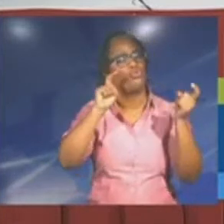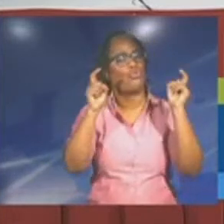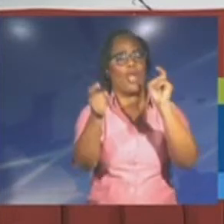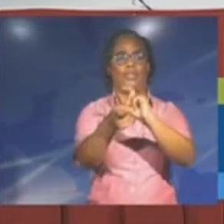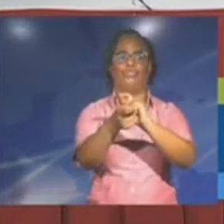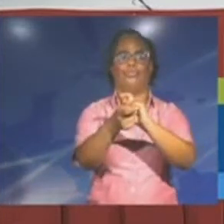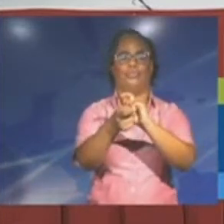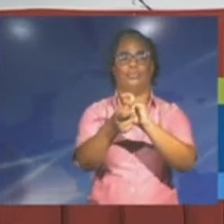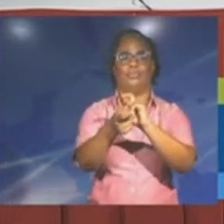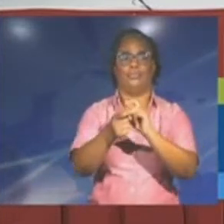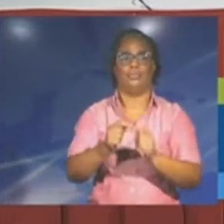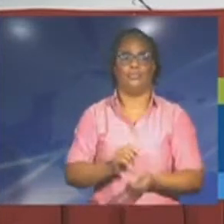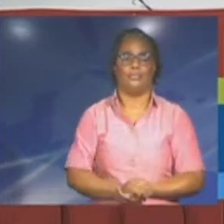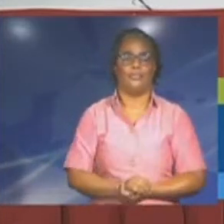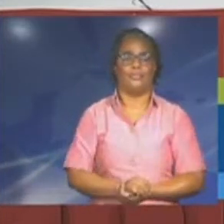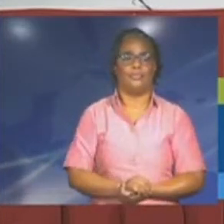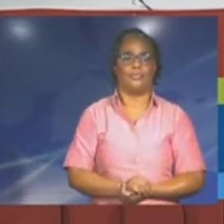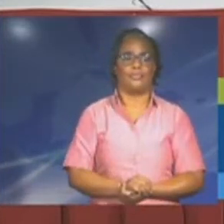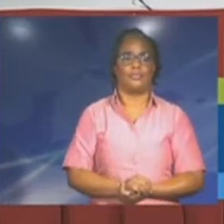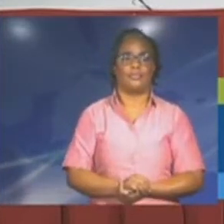with Guardian Media Limited.